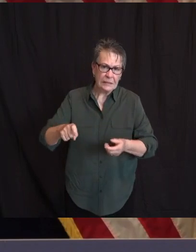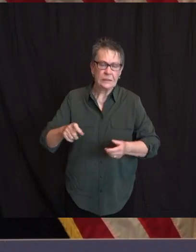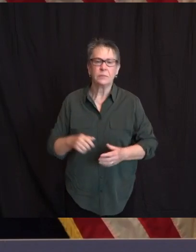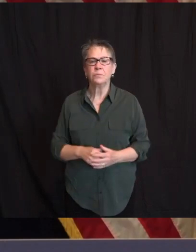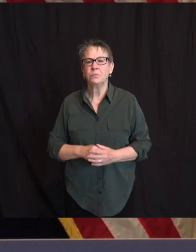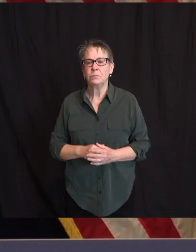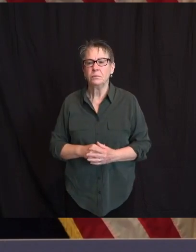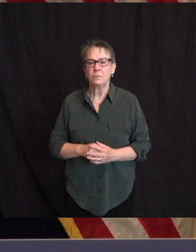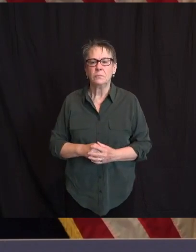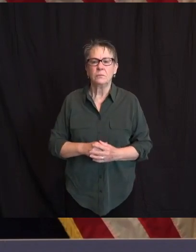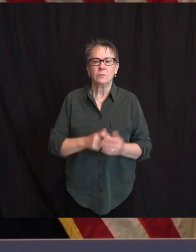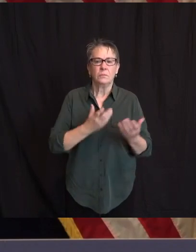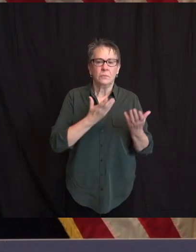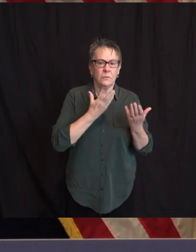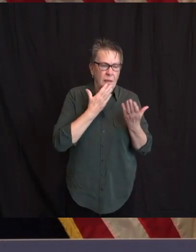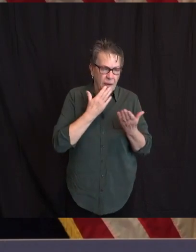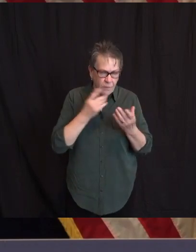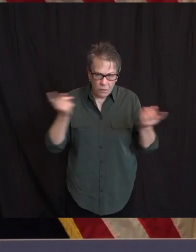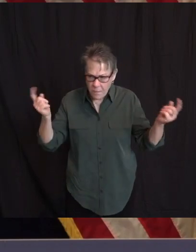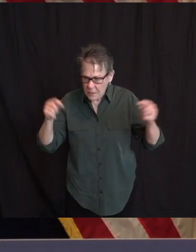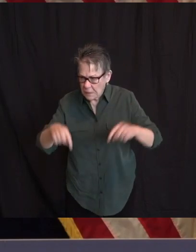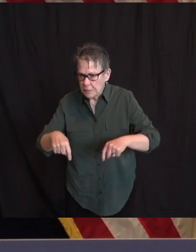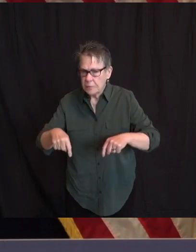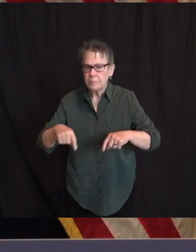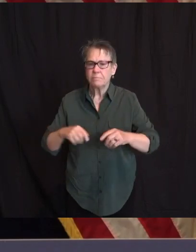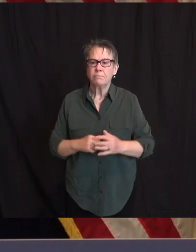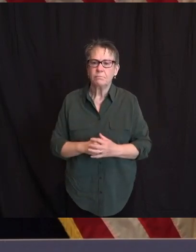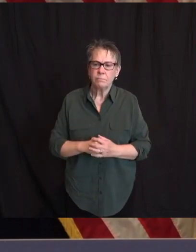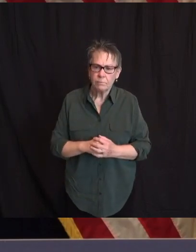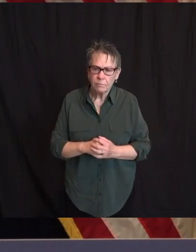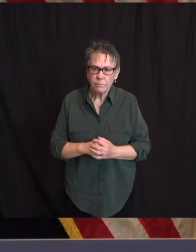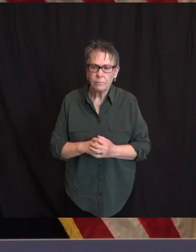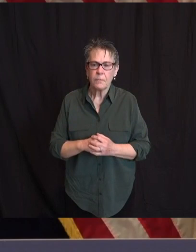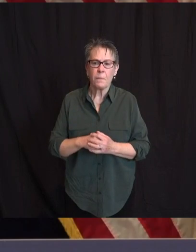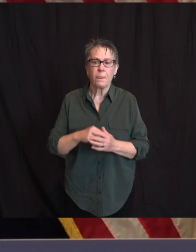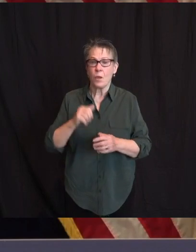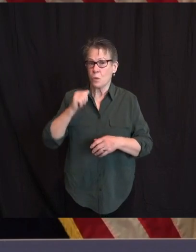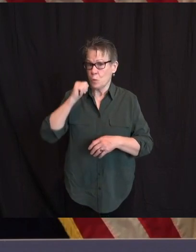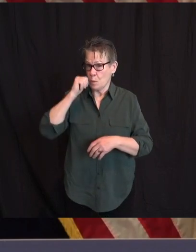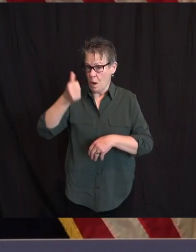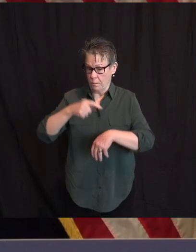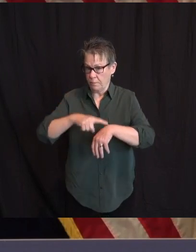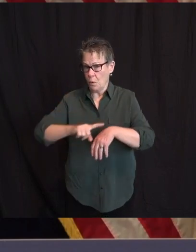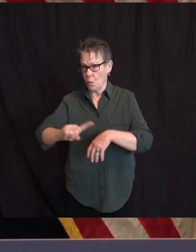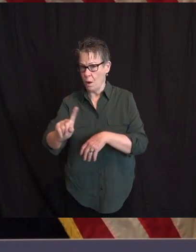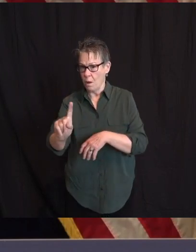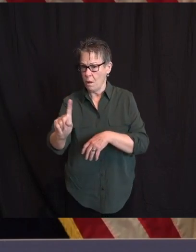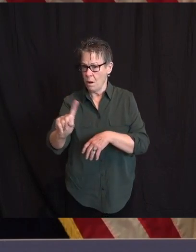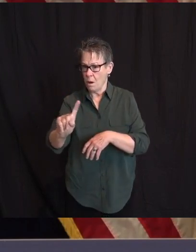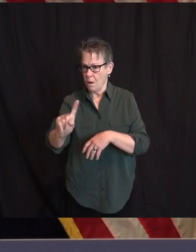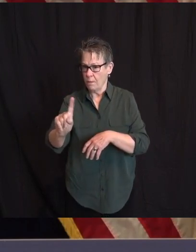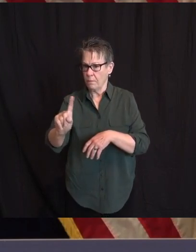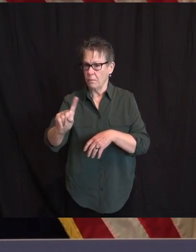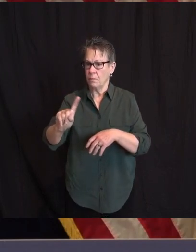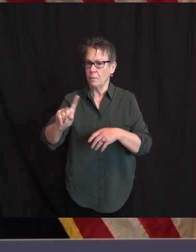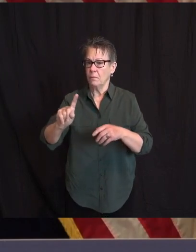hear otherwise, we're looking still at 1 o'clock, although there may be a VTC from the White House, and if there is, we'll let you know and change